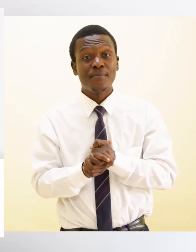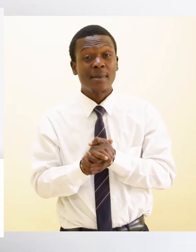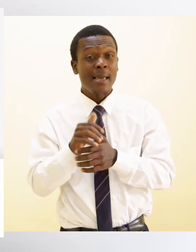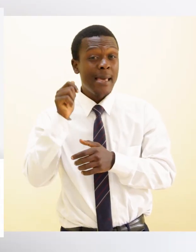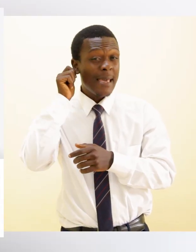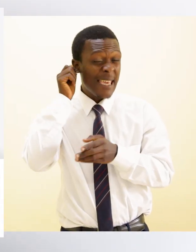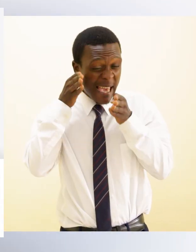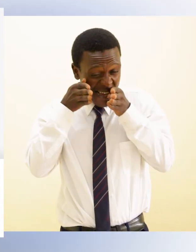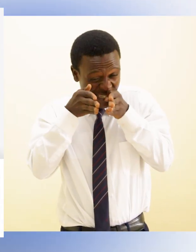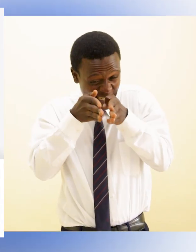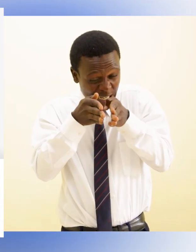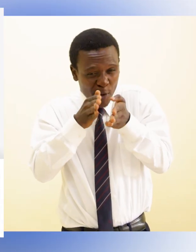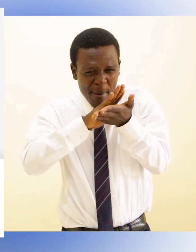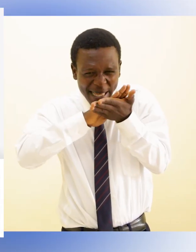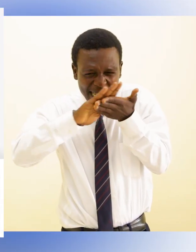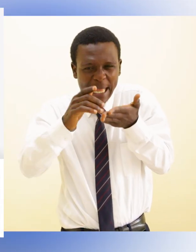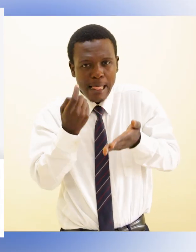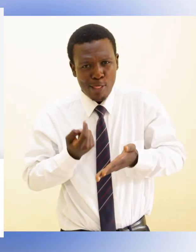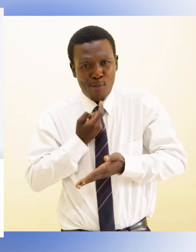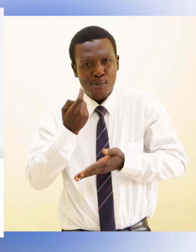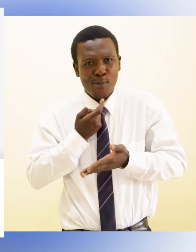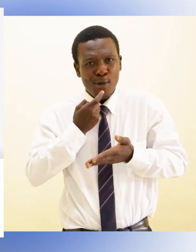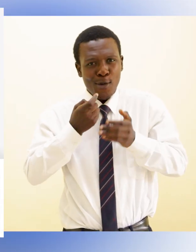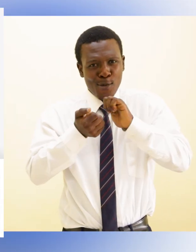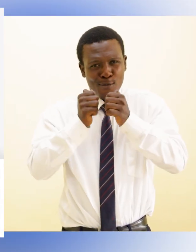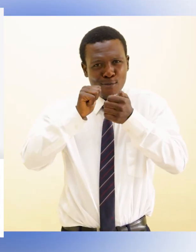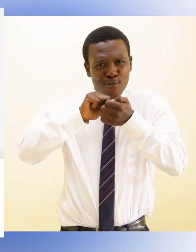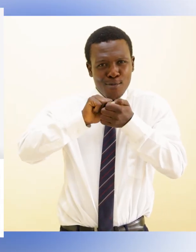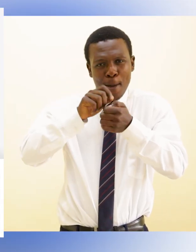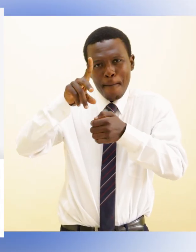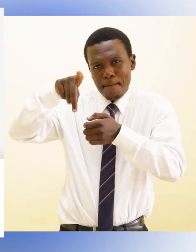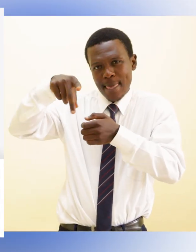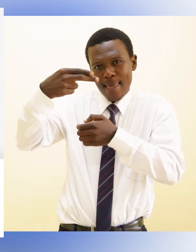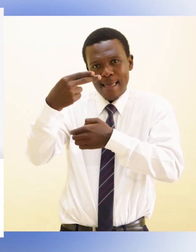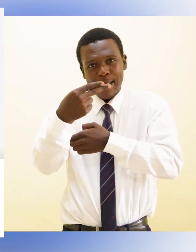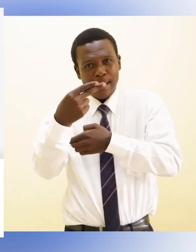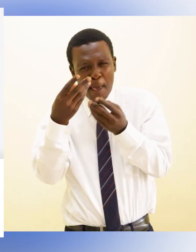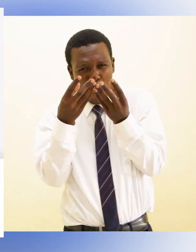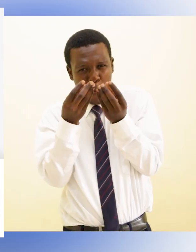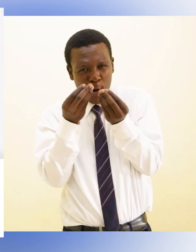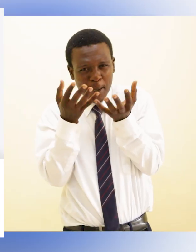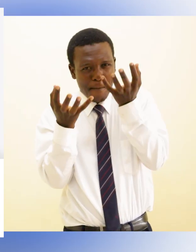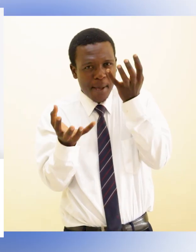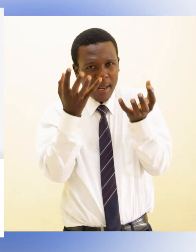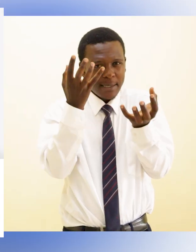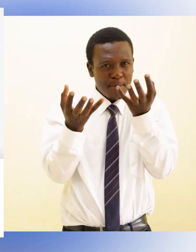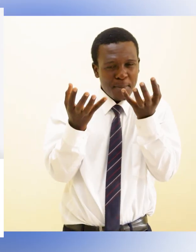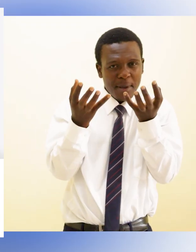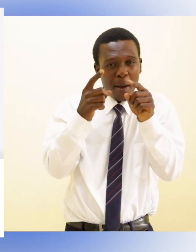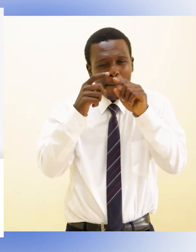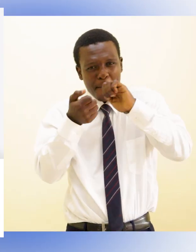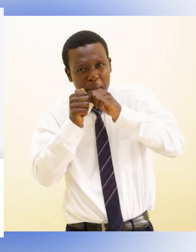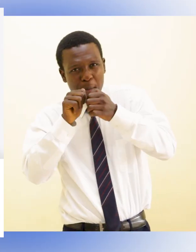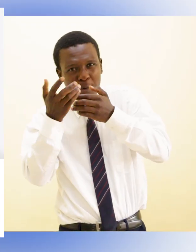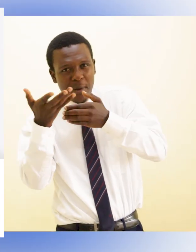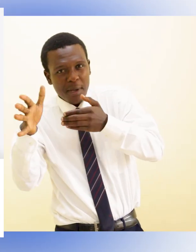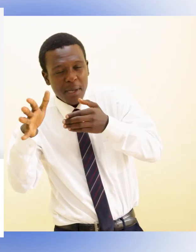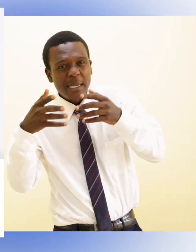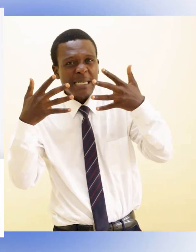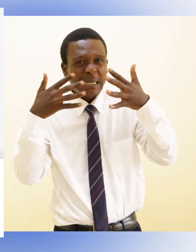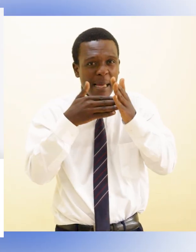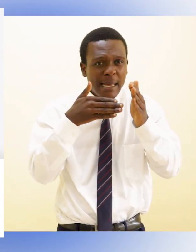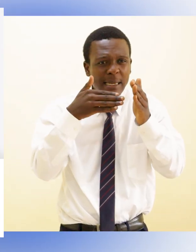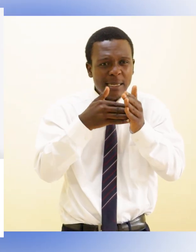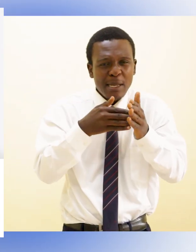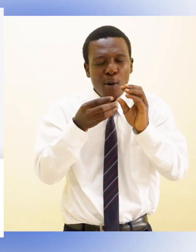The ear canal is a self-cleaning system. Disruption of its pH, moisture balance or epithelial barrier often sets the